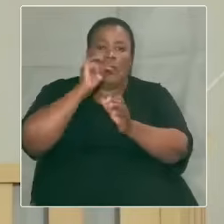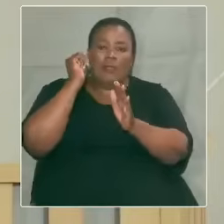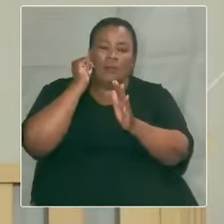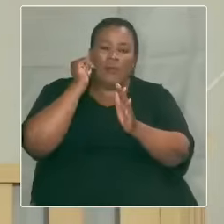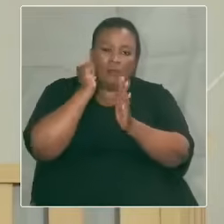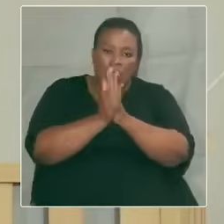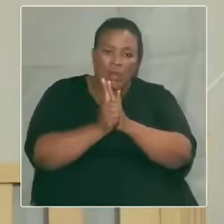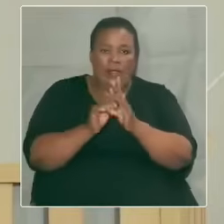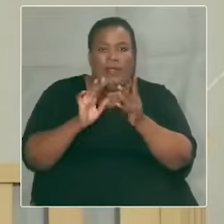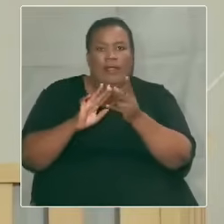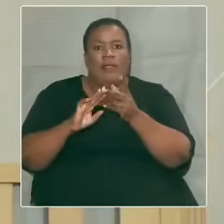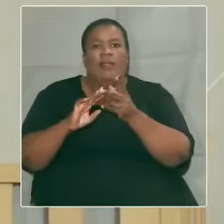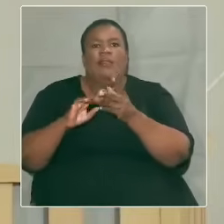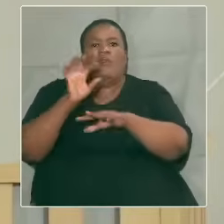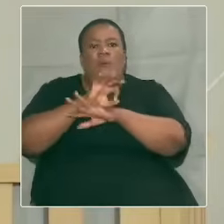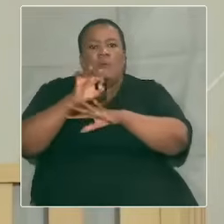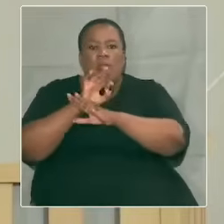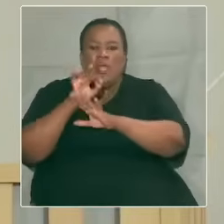conspiracy,